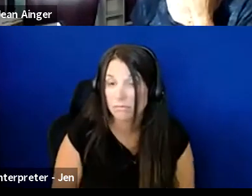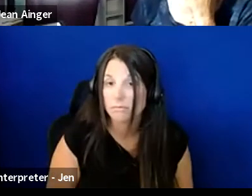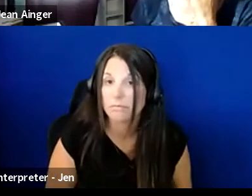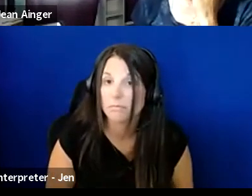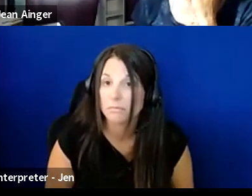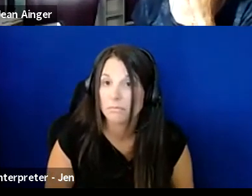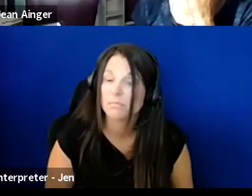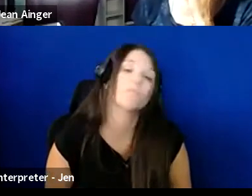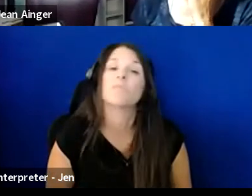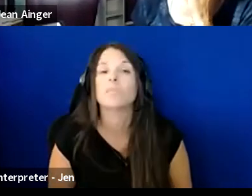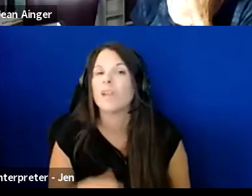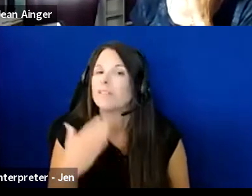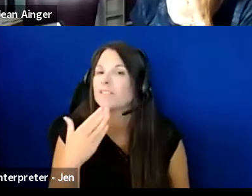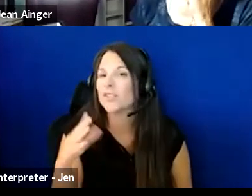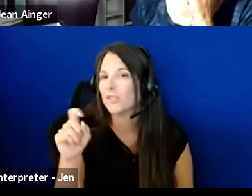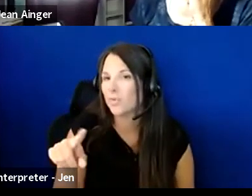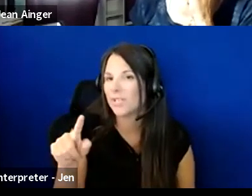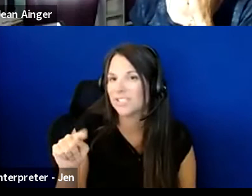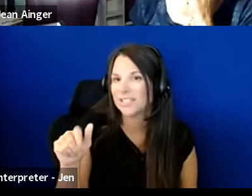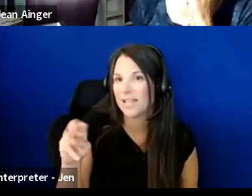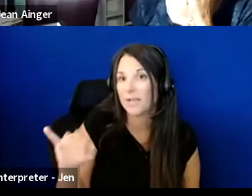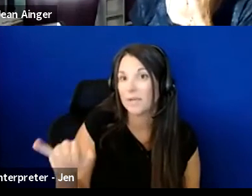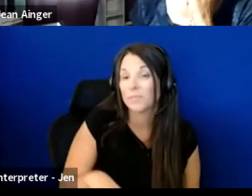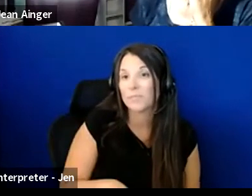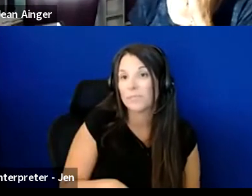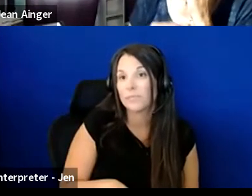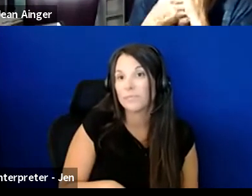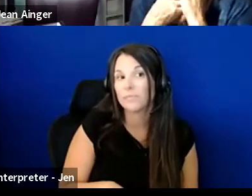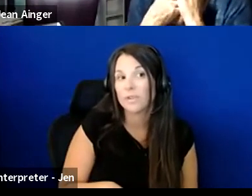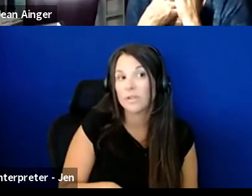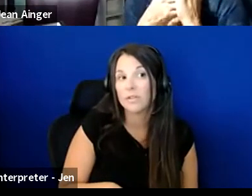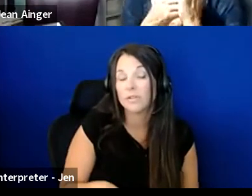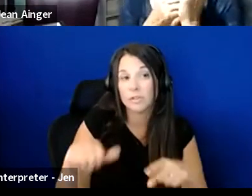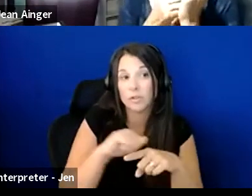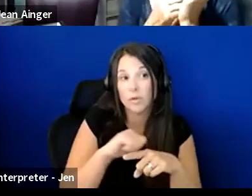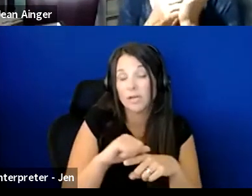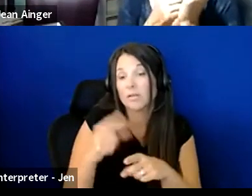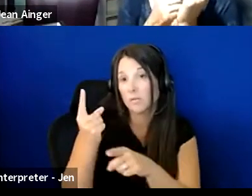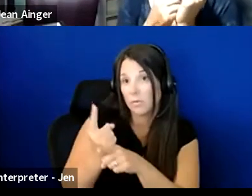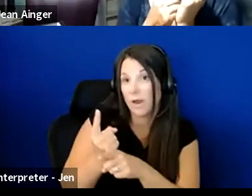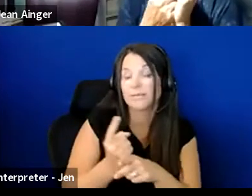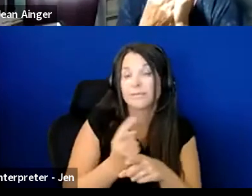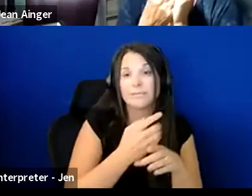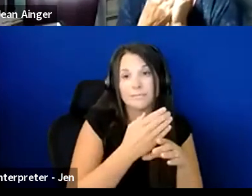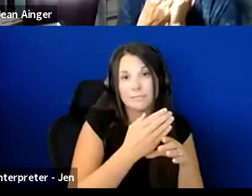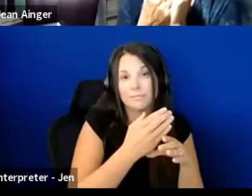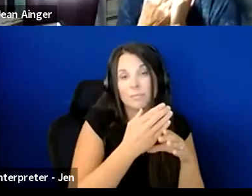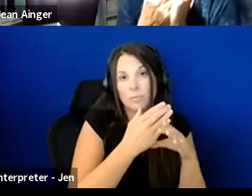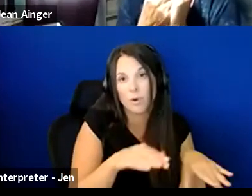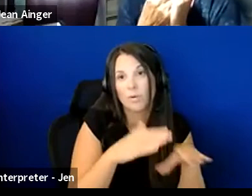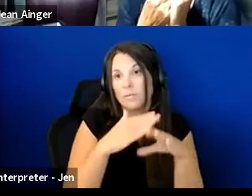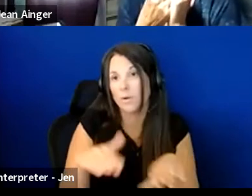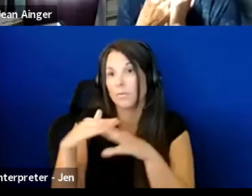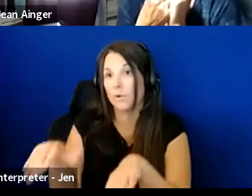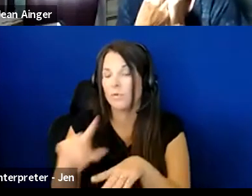So that's a good question, Tammy. And so the training is broken into those several parts. You do not have to take them